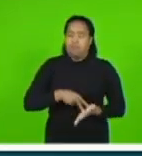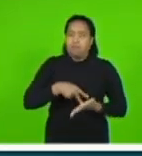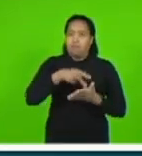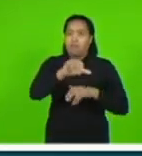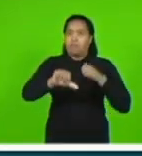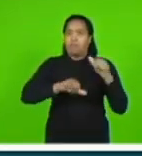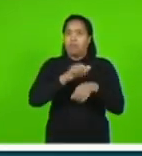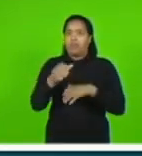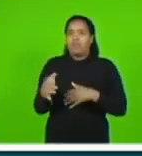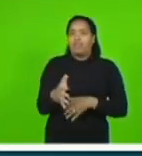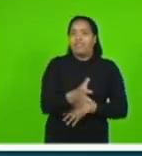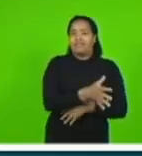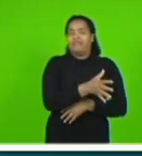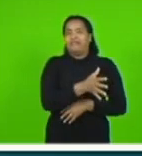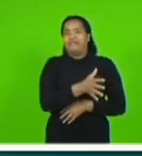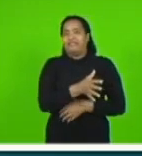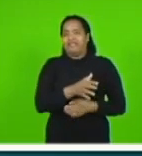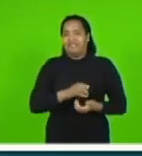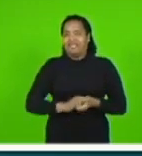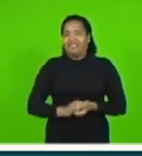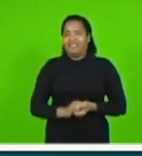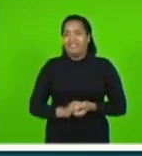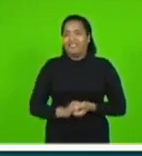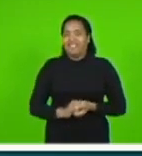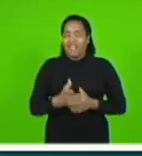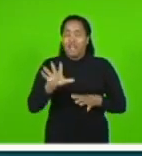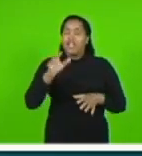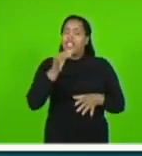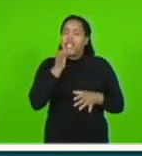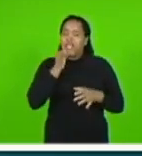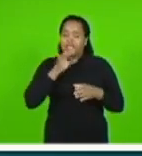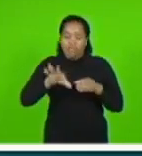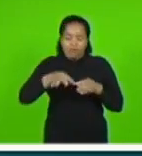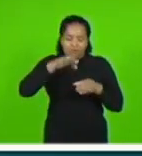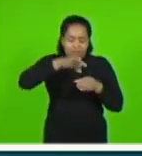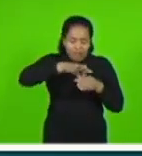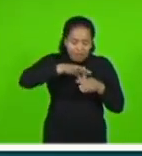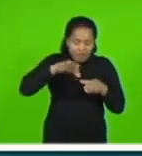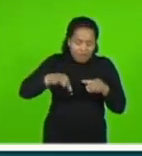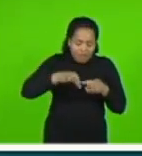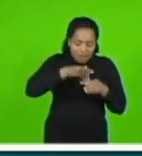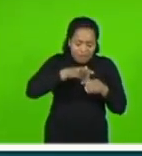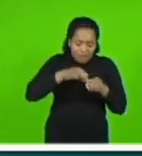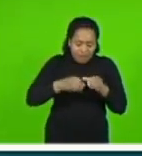sown in corruption and is raised in incorruption.